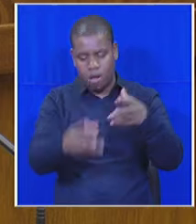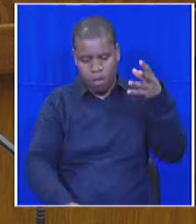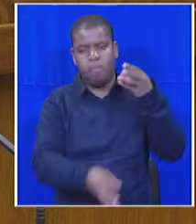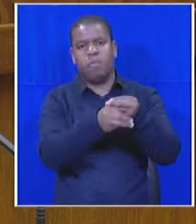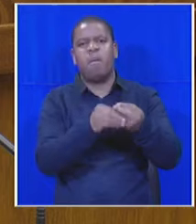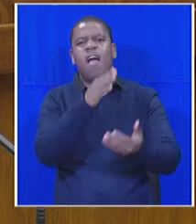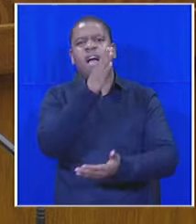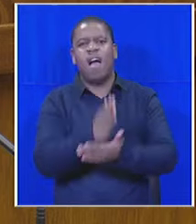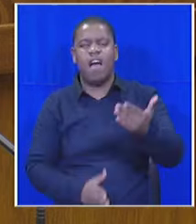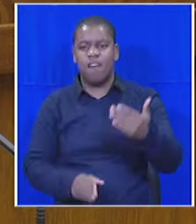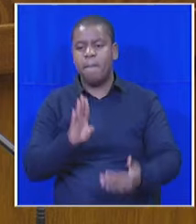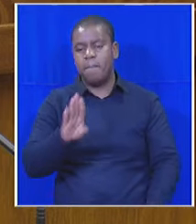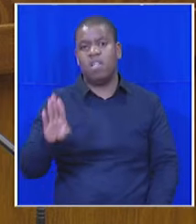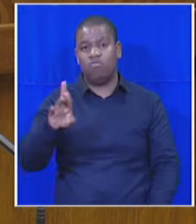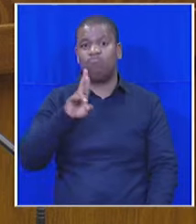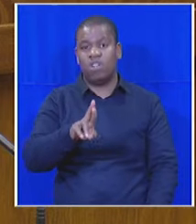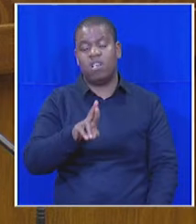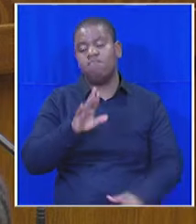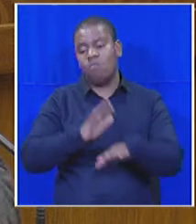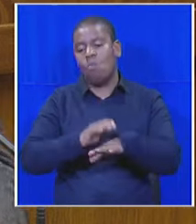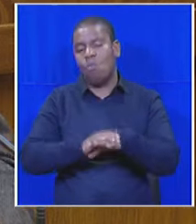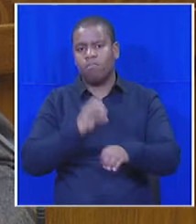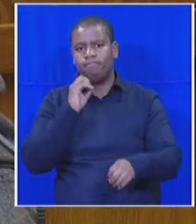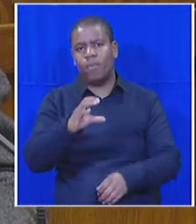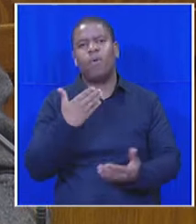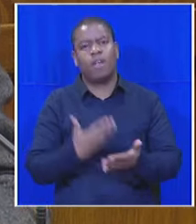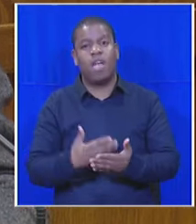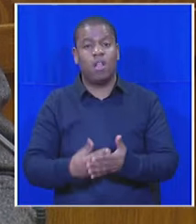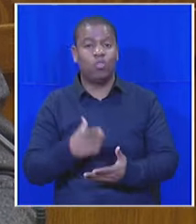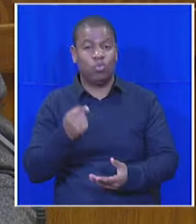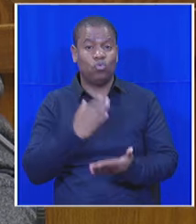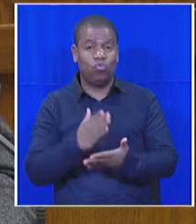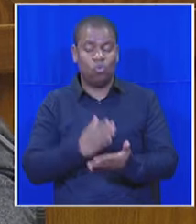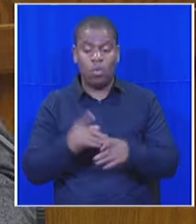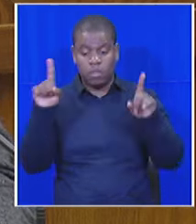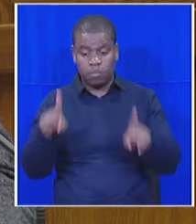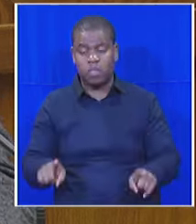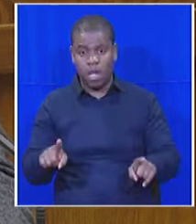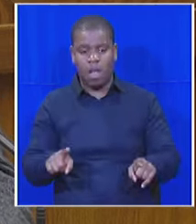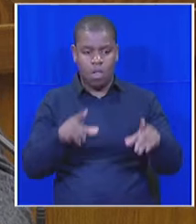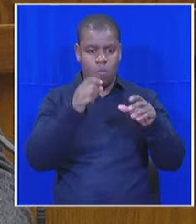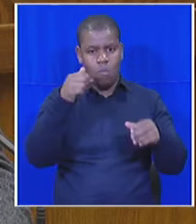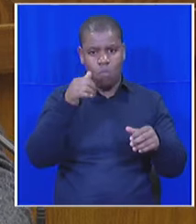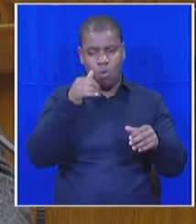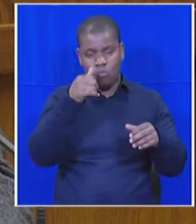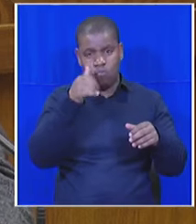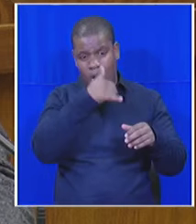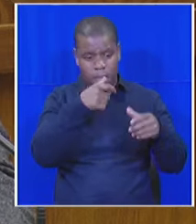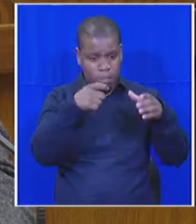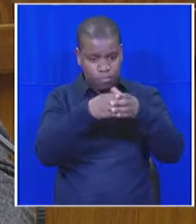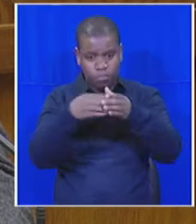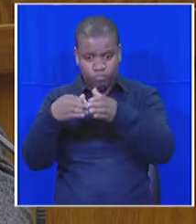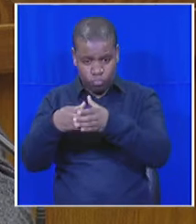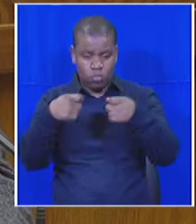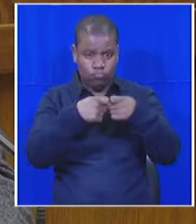R500 million to the police budgets in order to provide for a specialized gang and drug unit. The